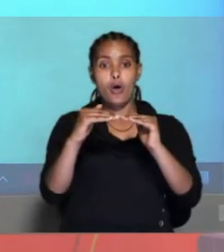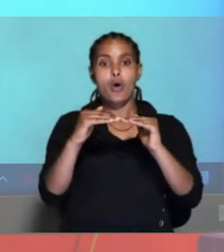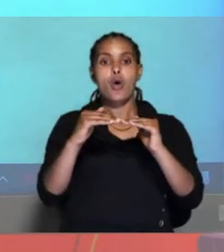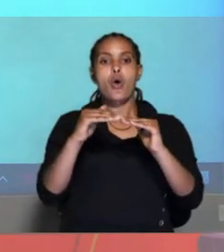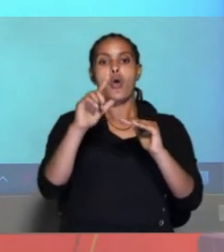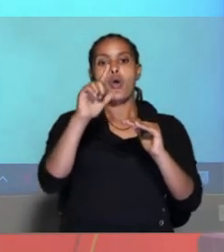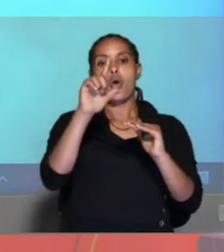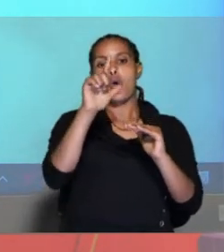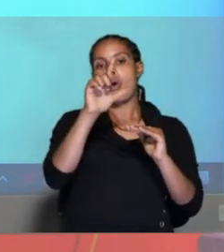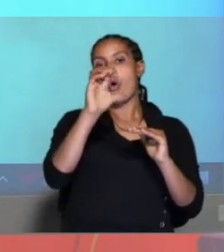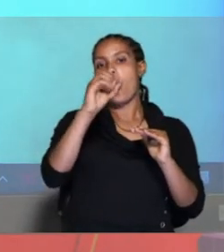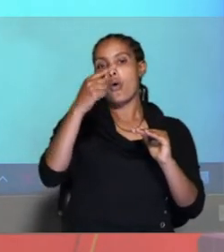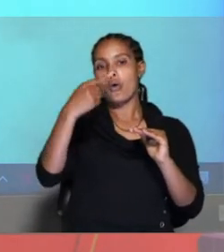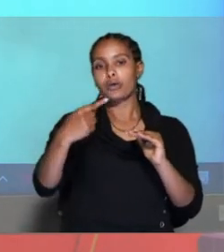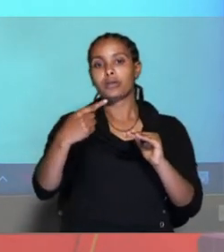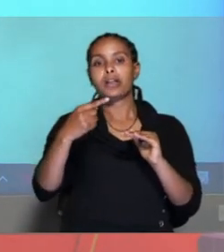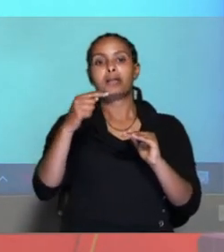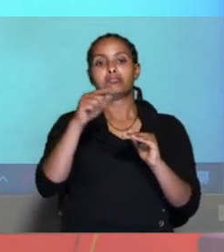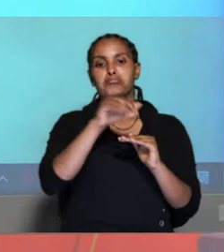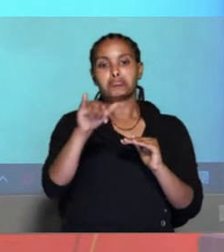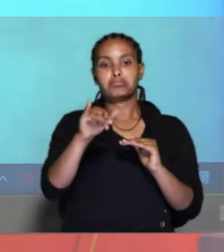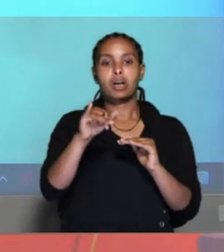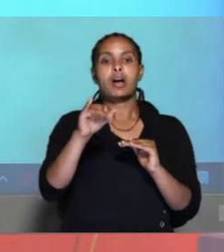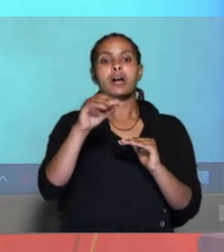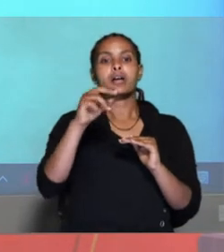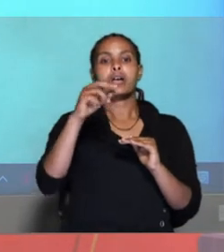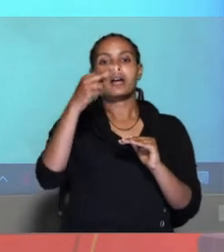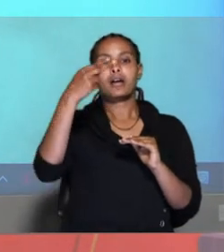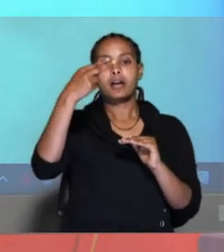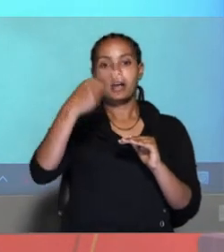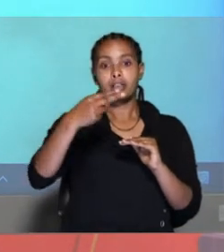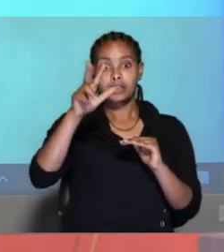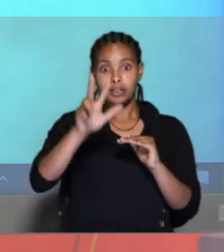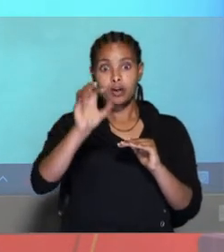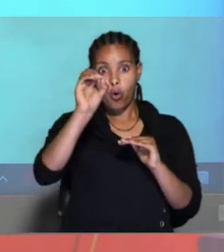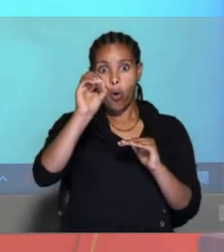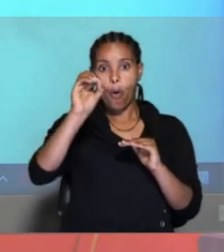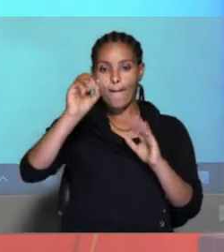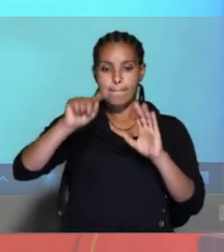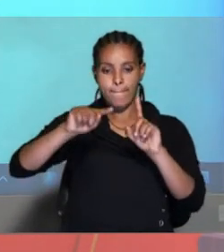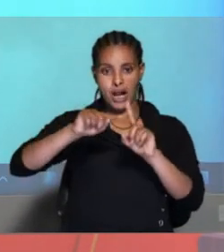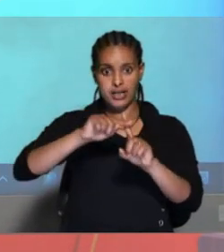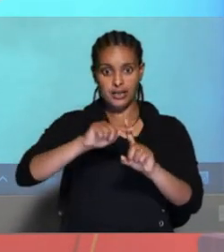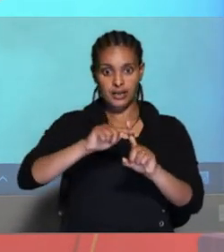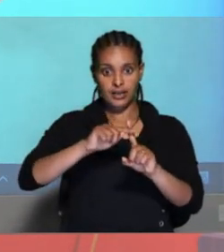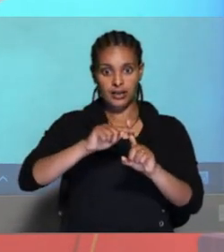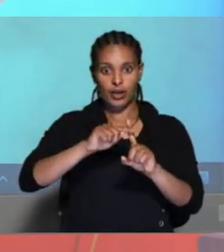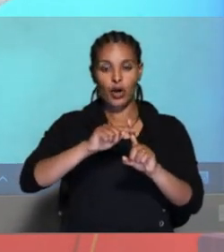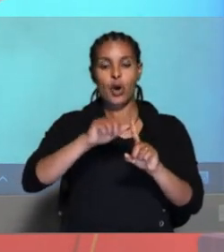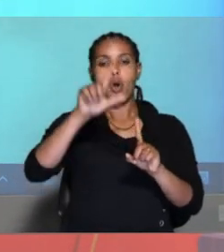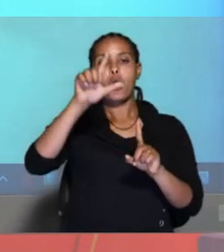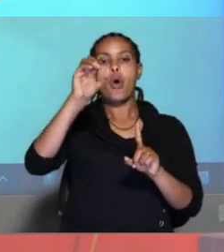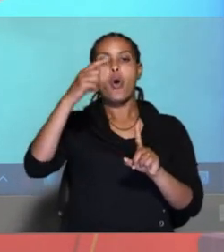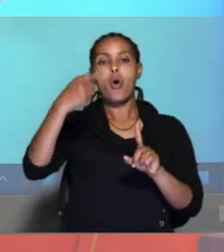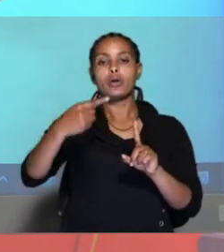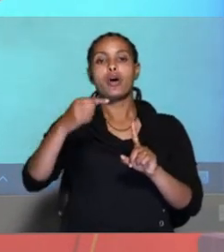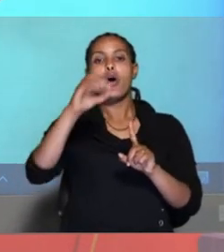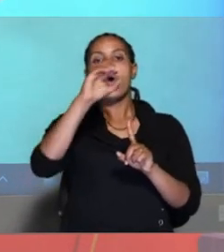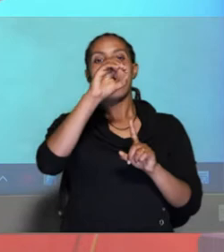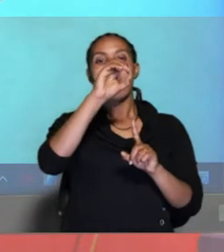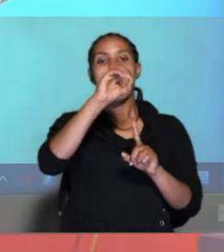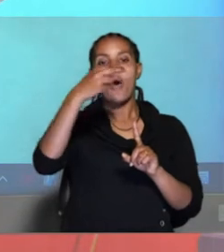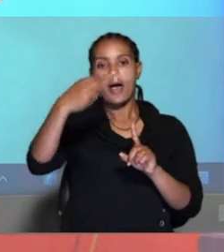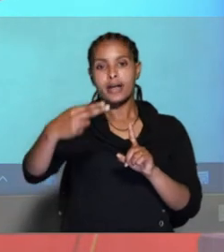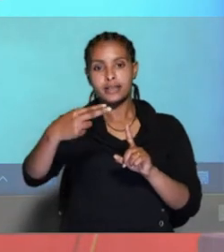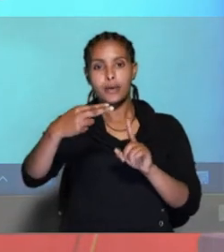log hydronium ion concentration H3O plus log OH